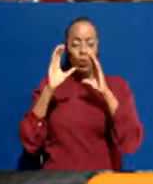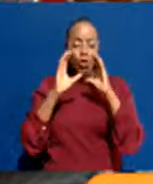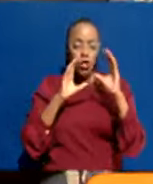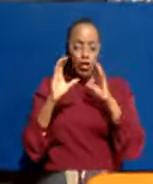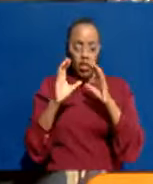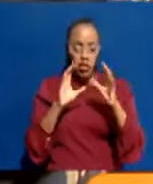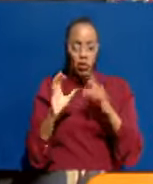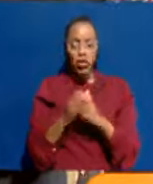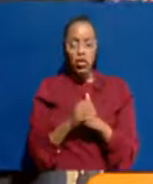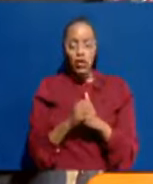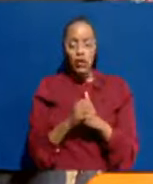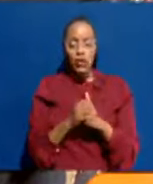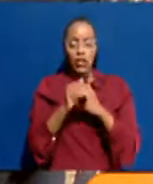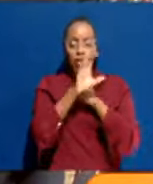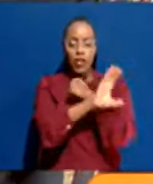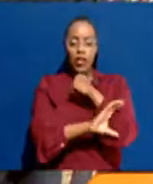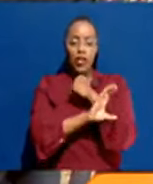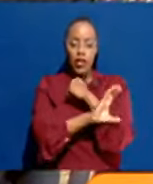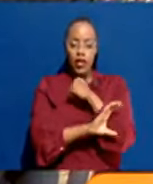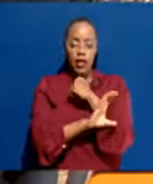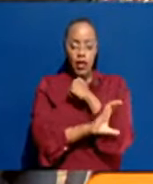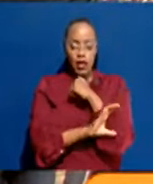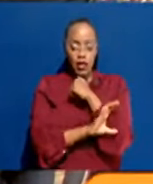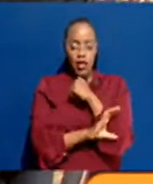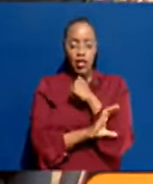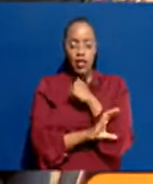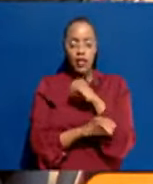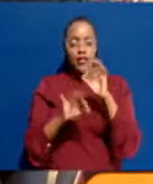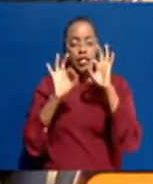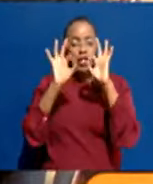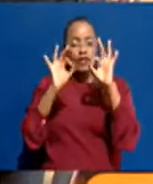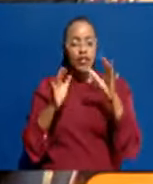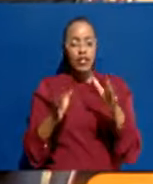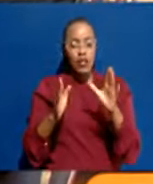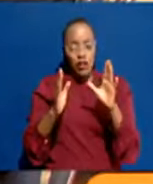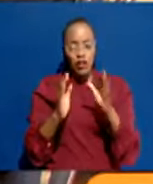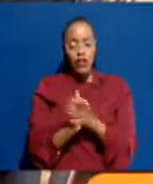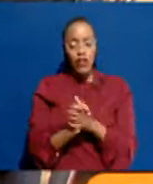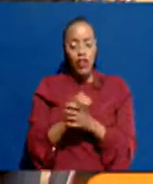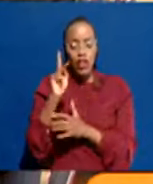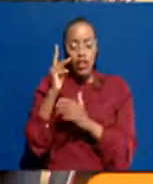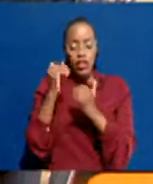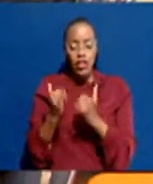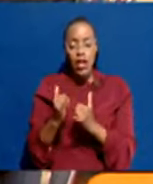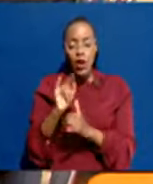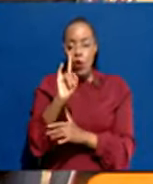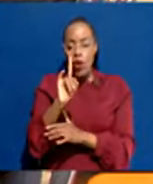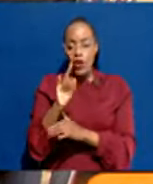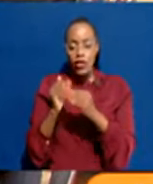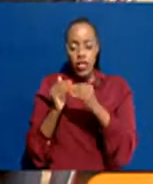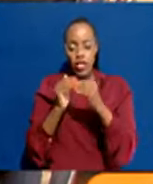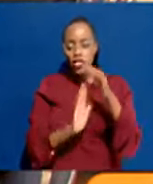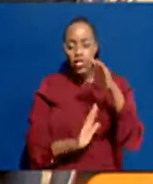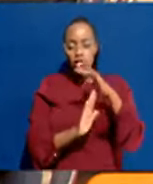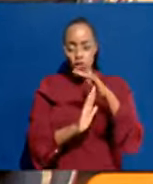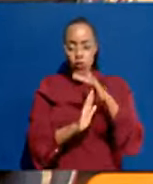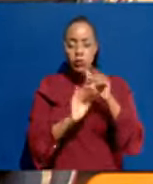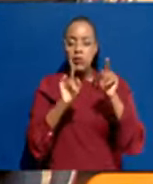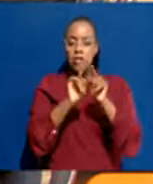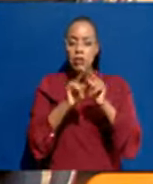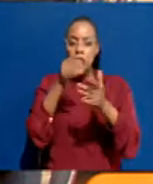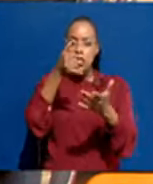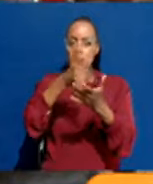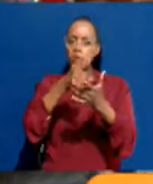communications in the country very effectively. Yes. And Kenya now is one of the leading. The same with the power, the same with